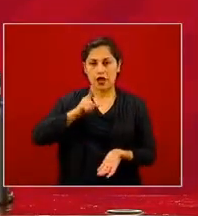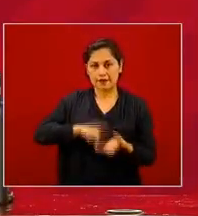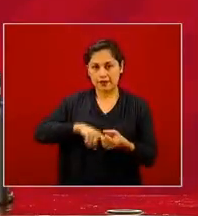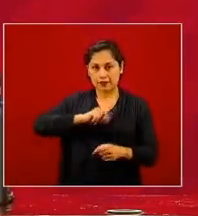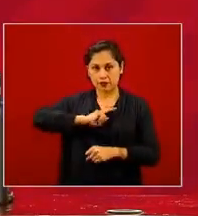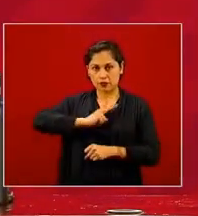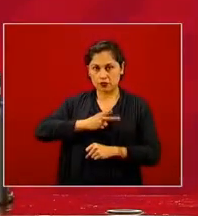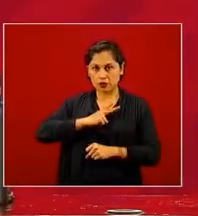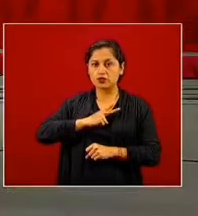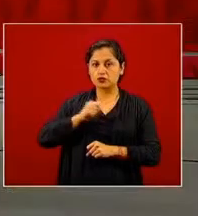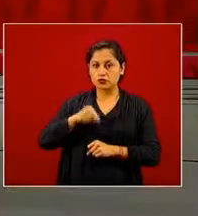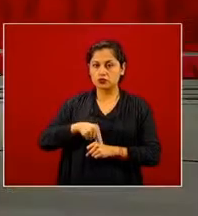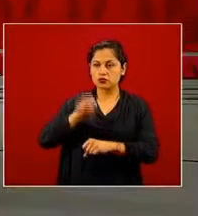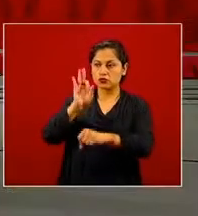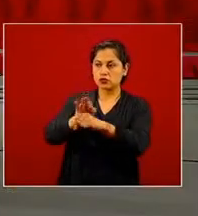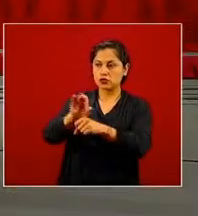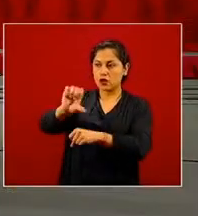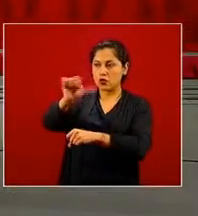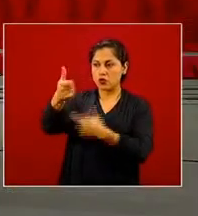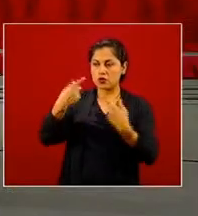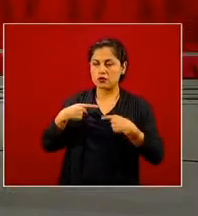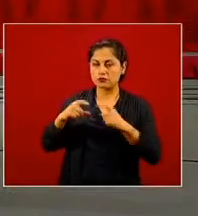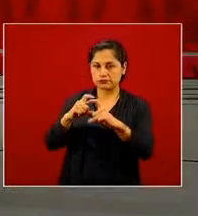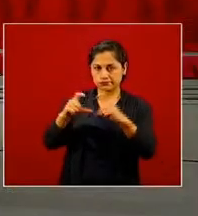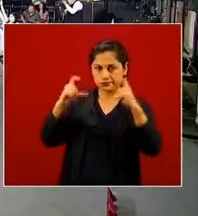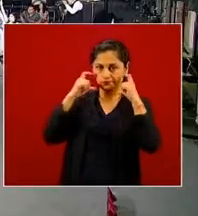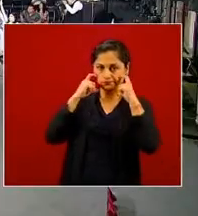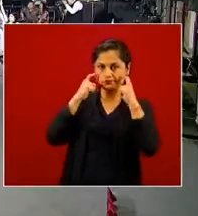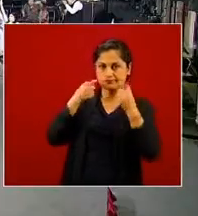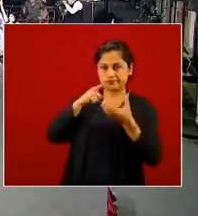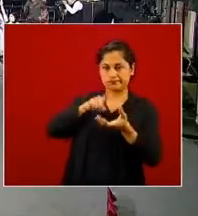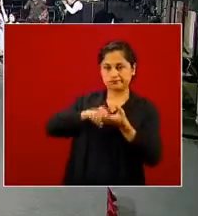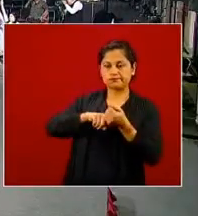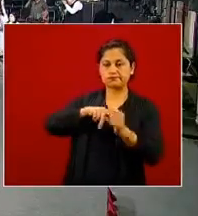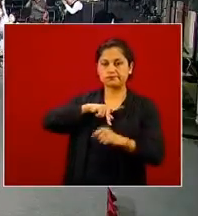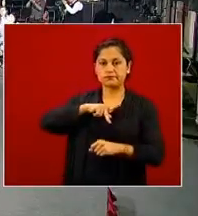spreading of the virus and those people who are sick,